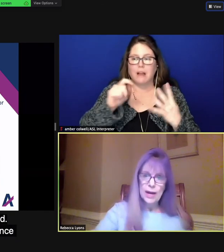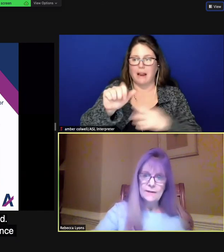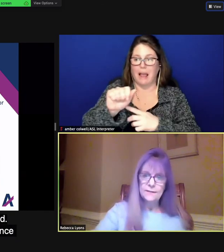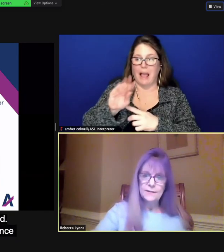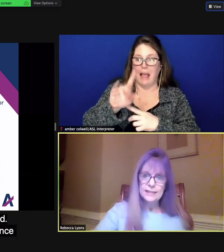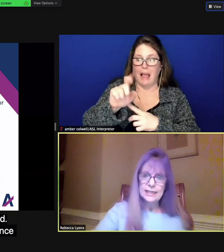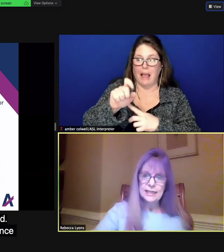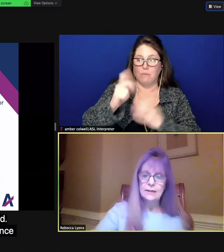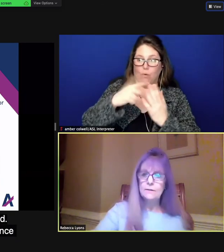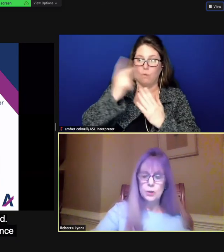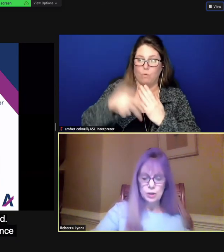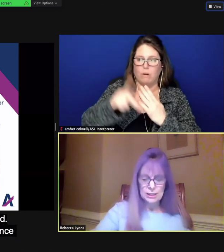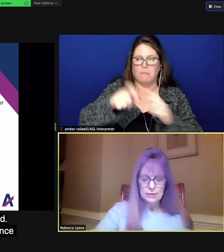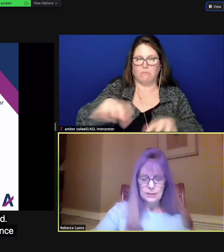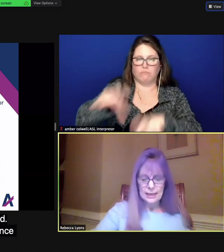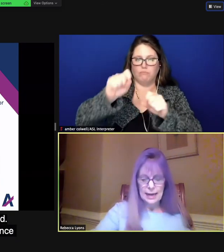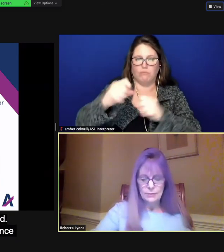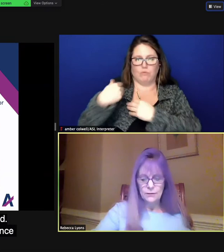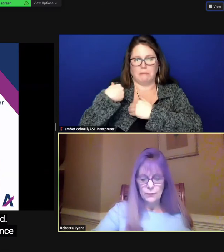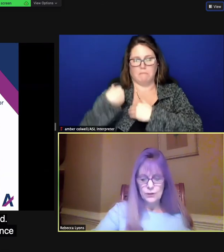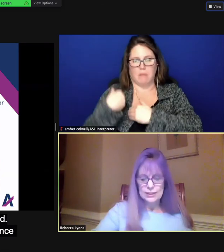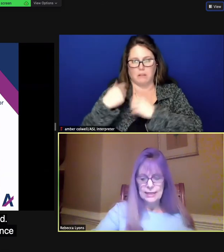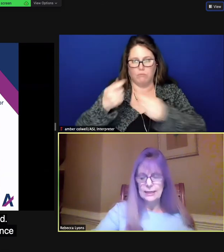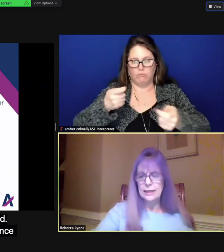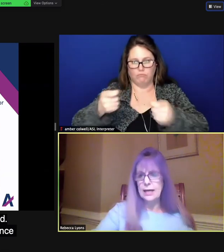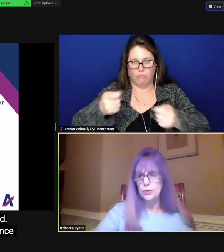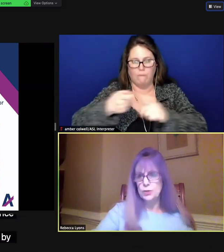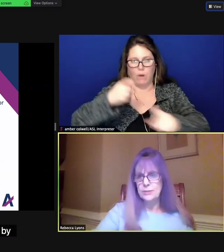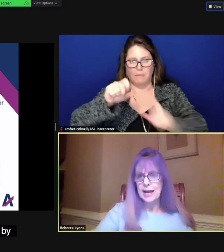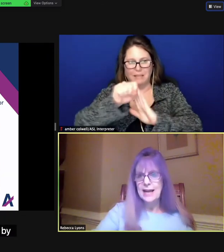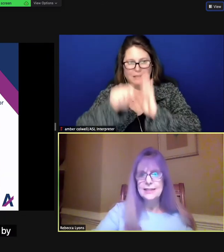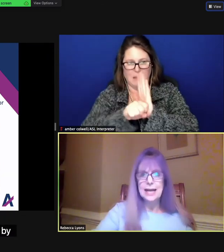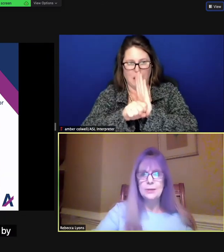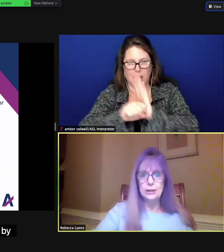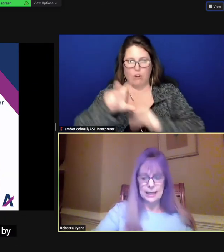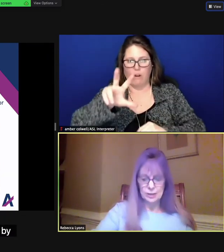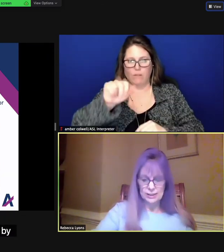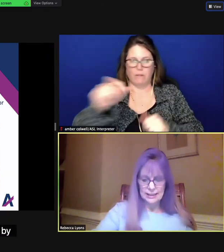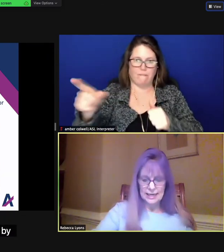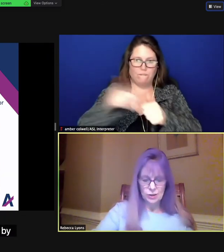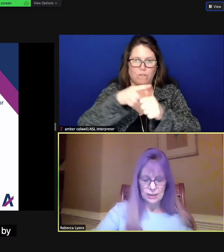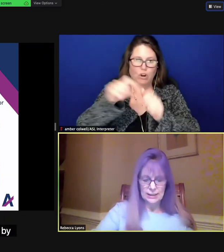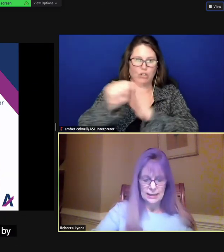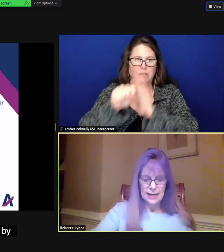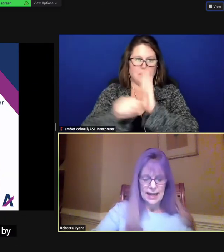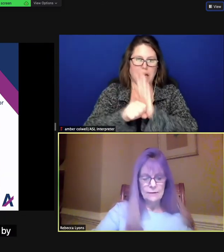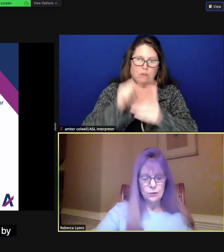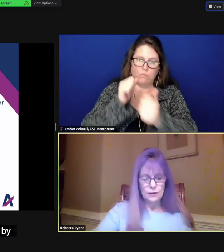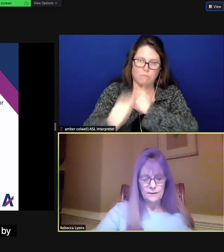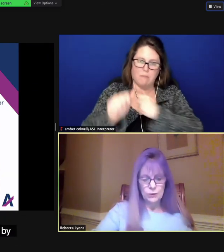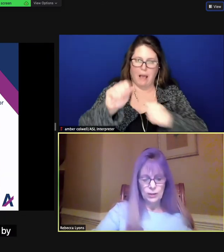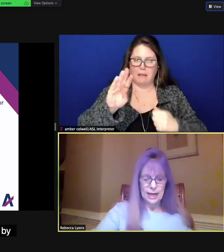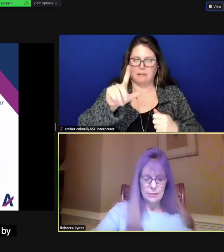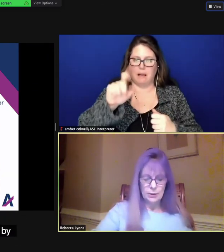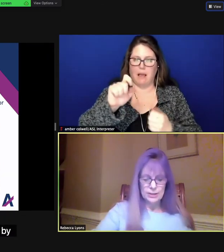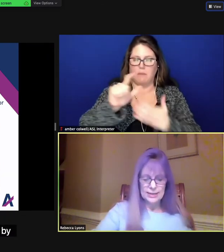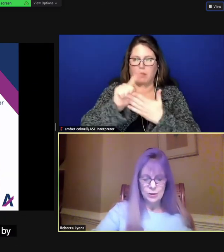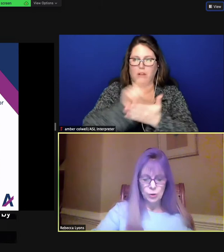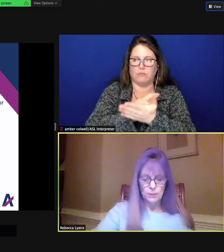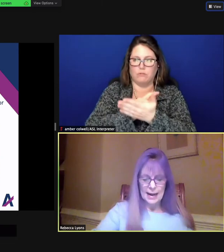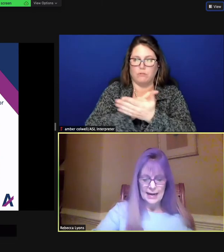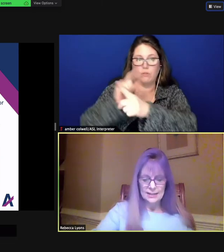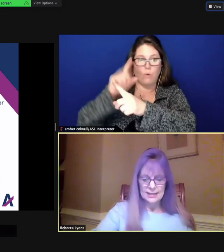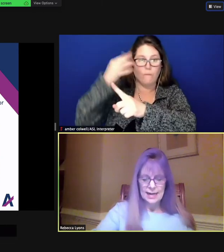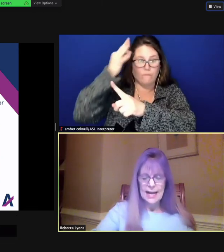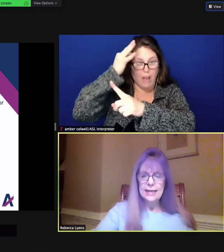in 2015, Virginia became the first state in the country to pass ABLE legislation after the federal ABLE